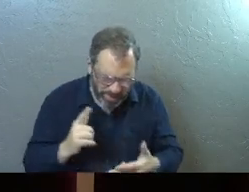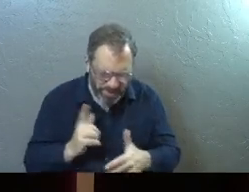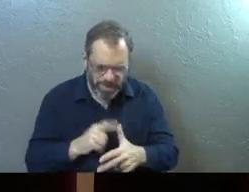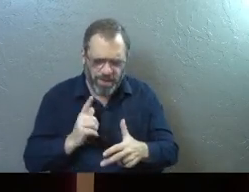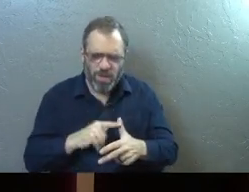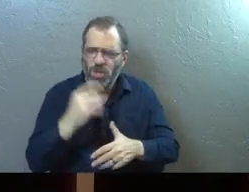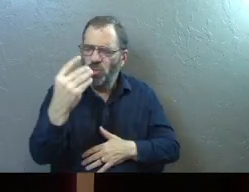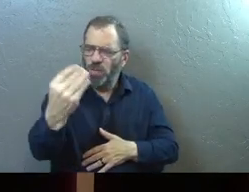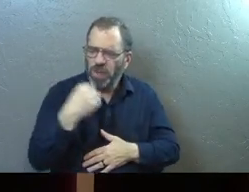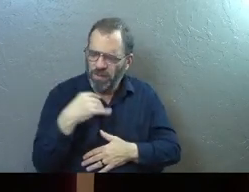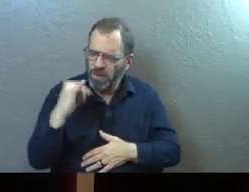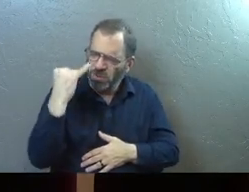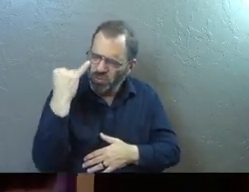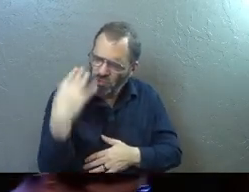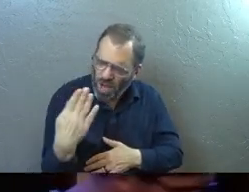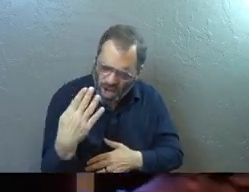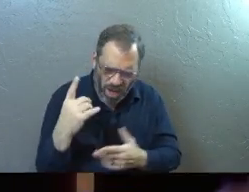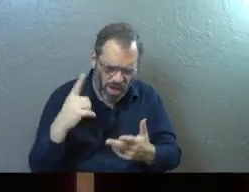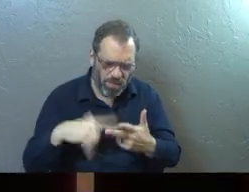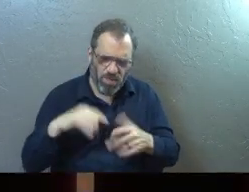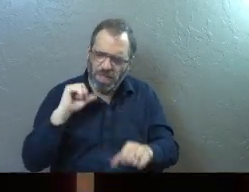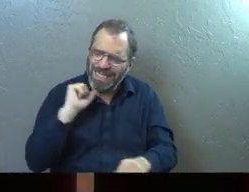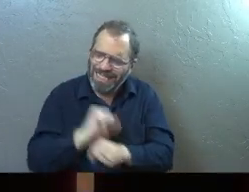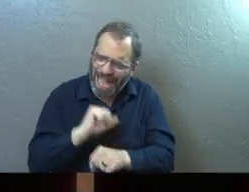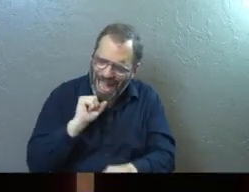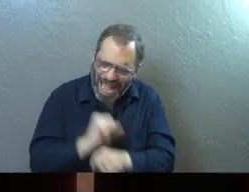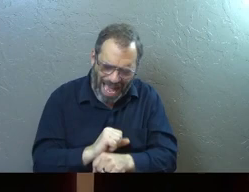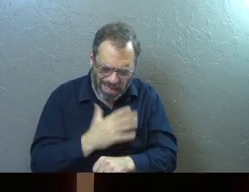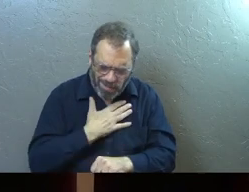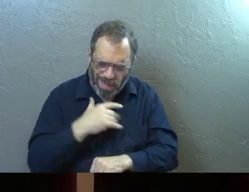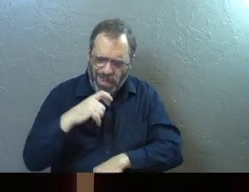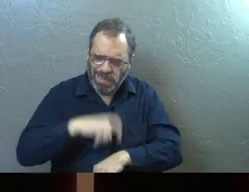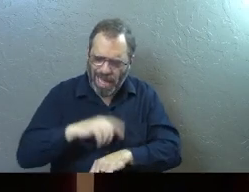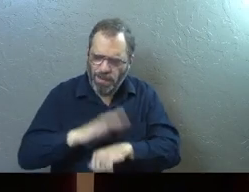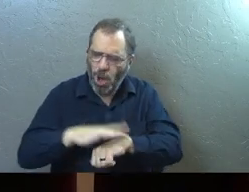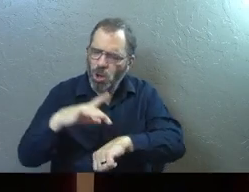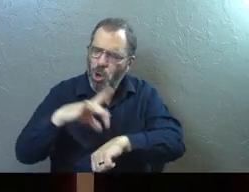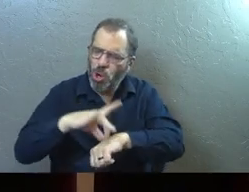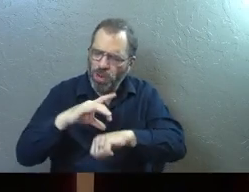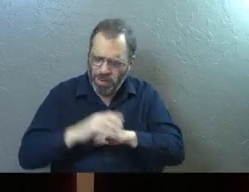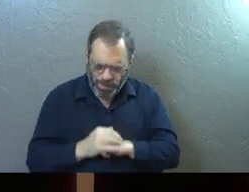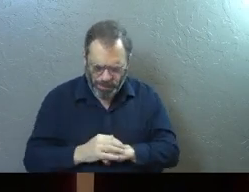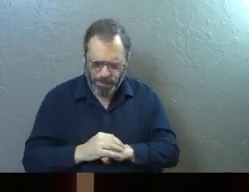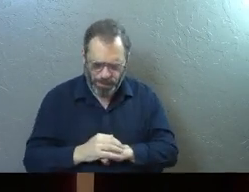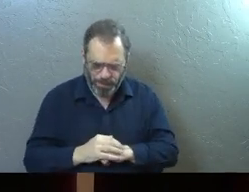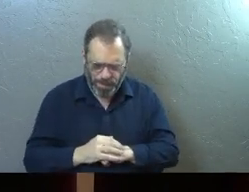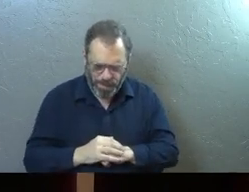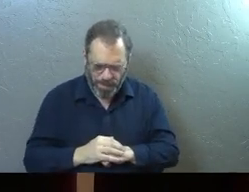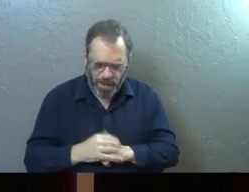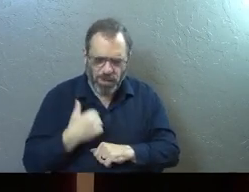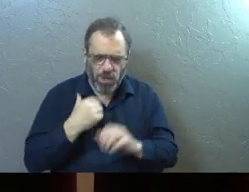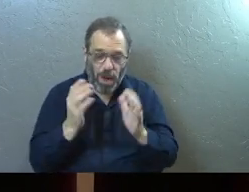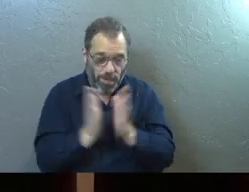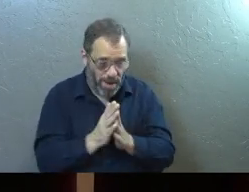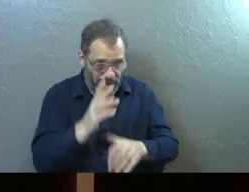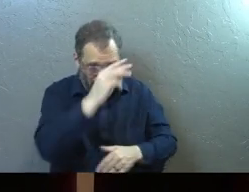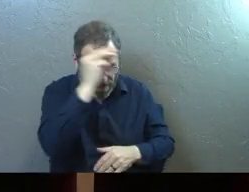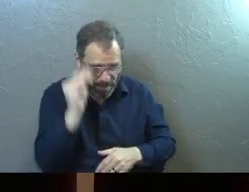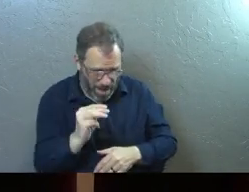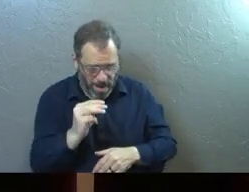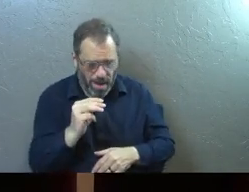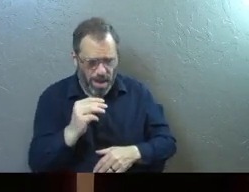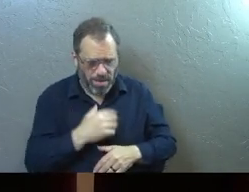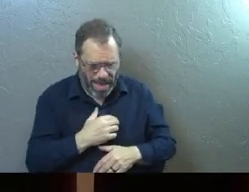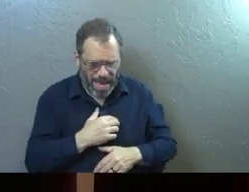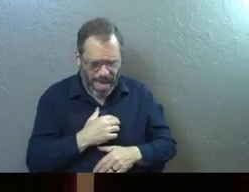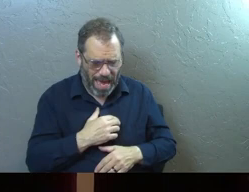you've given us jobs. And God, you've given us a task in our time here. And so, God, I pray like Mary, we could be people, God,